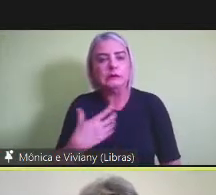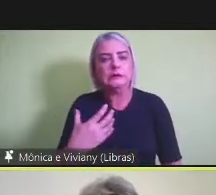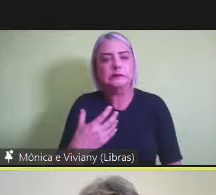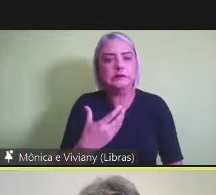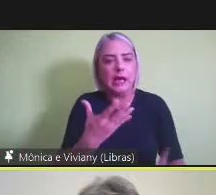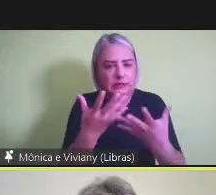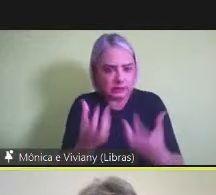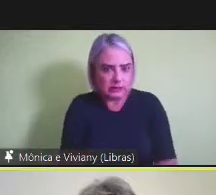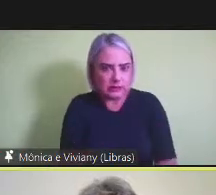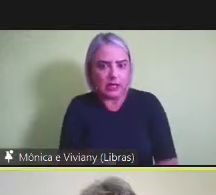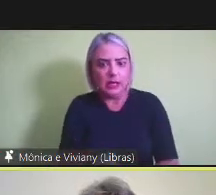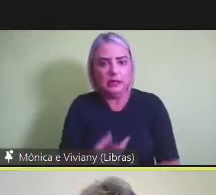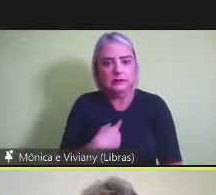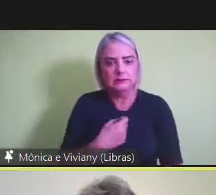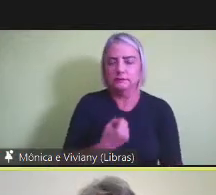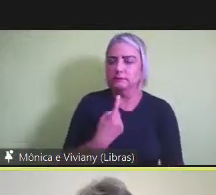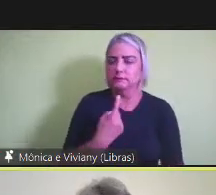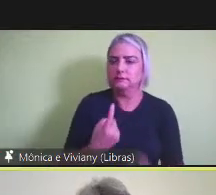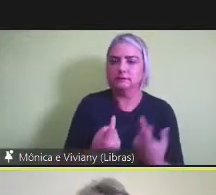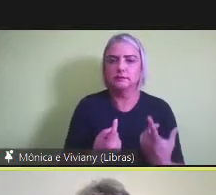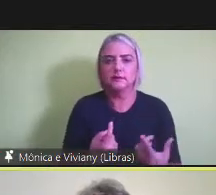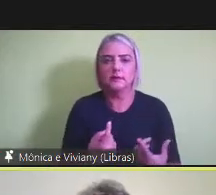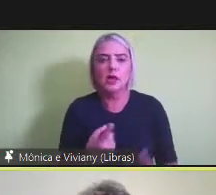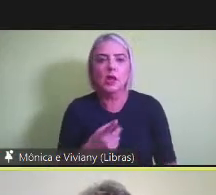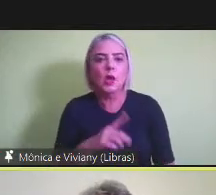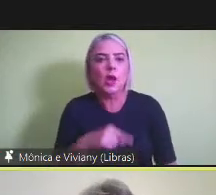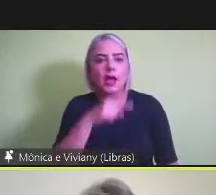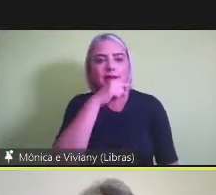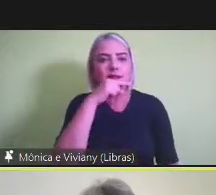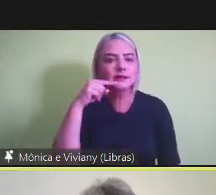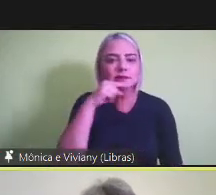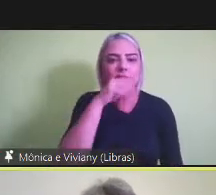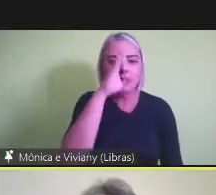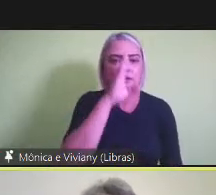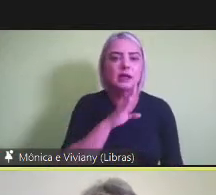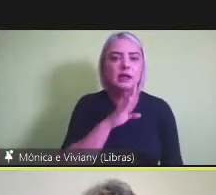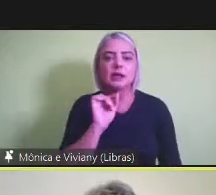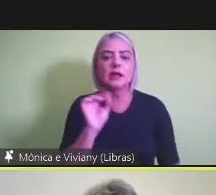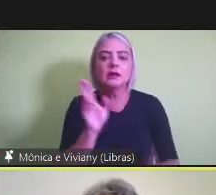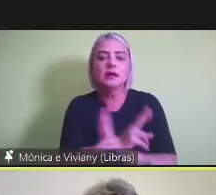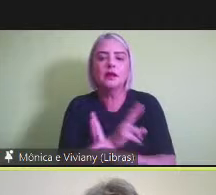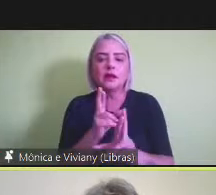we want, uh, if there is no problem